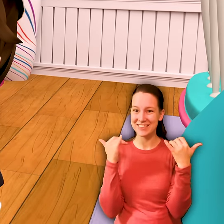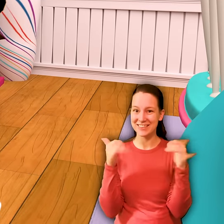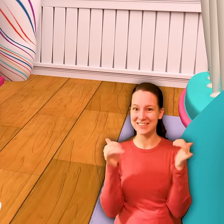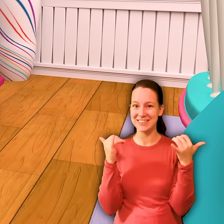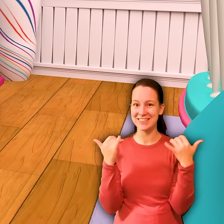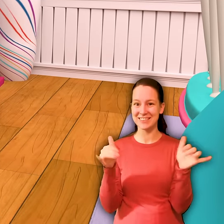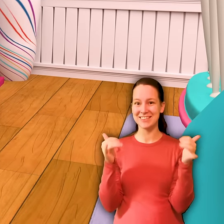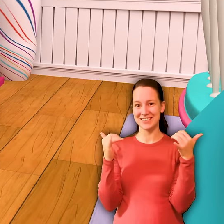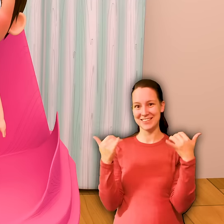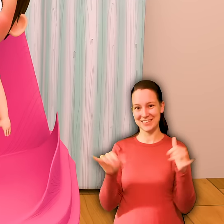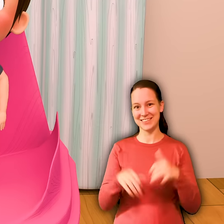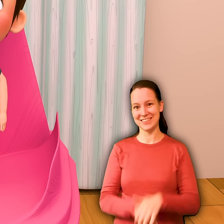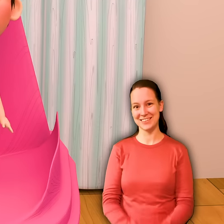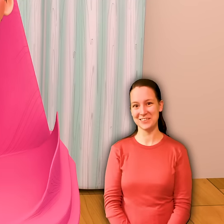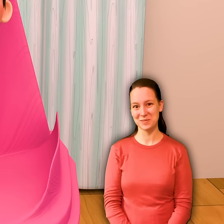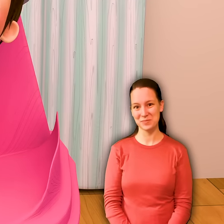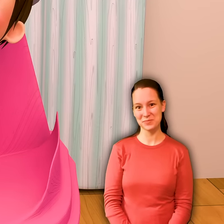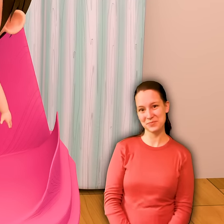play